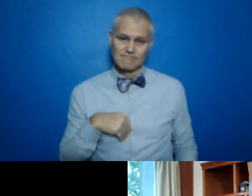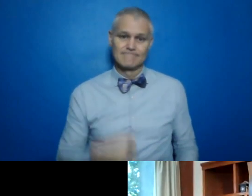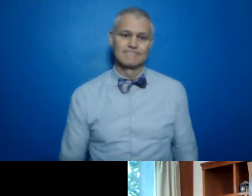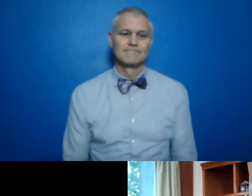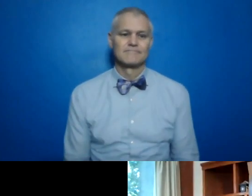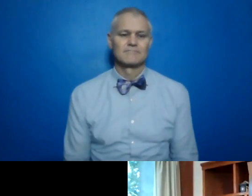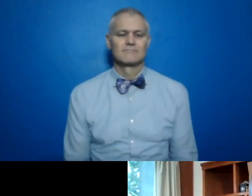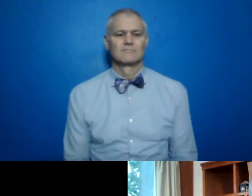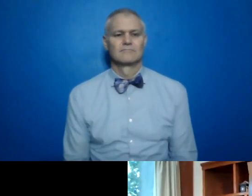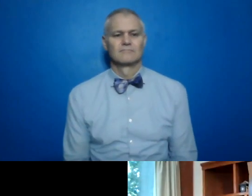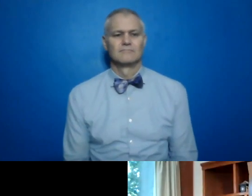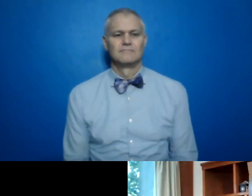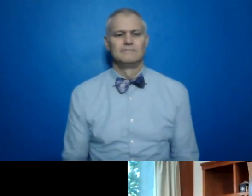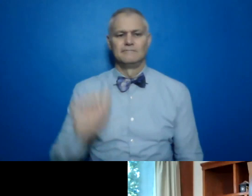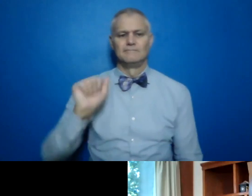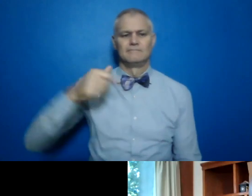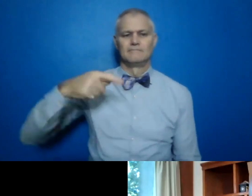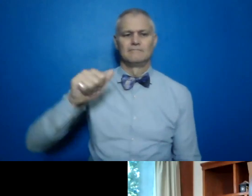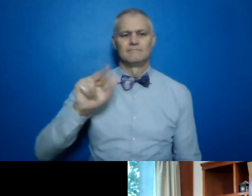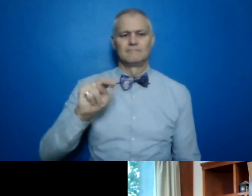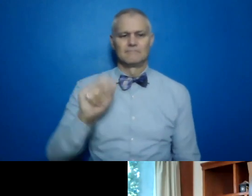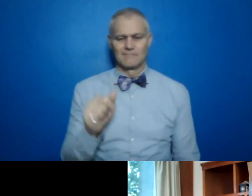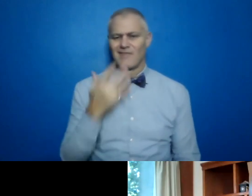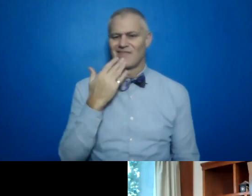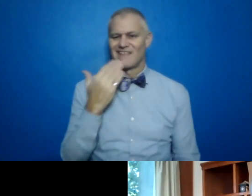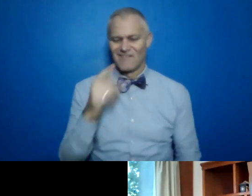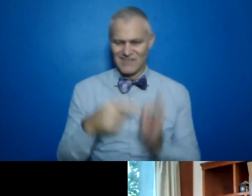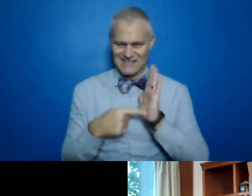So I really appreciate your example of